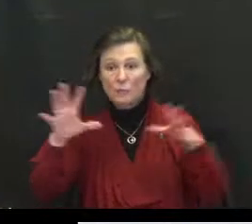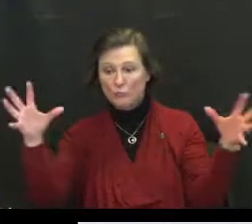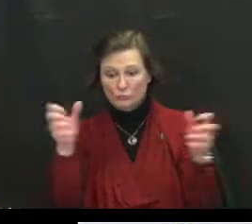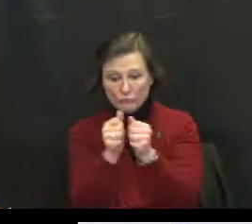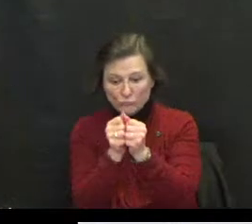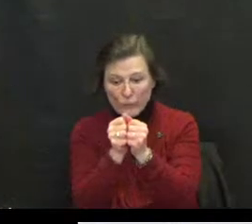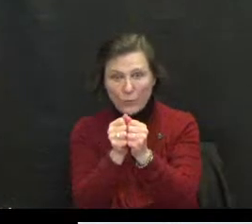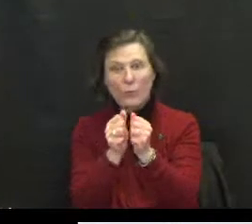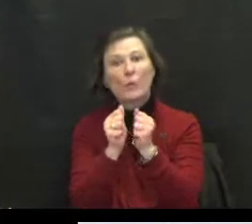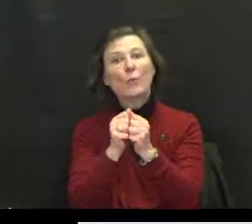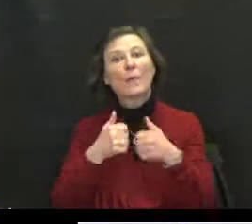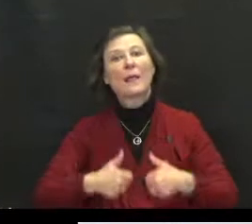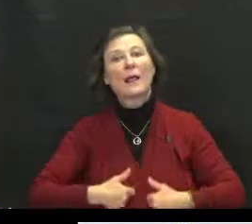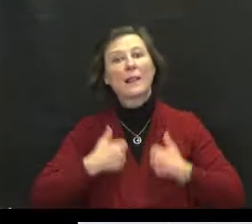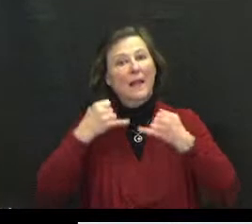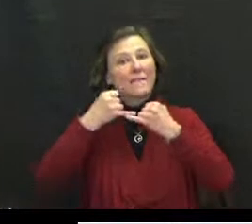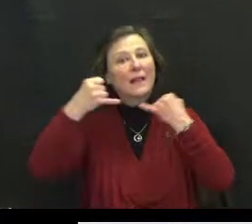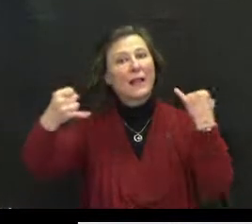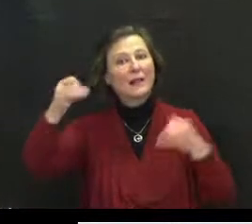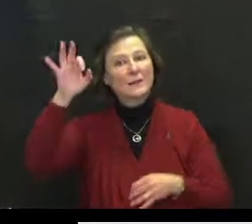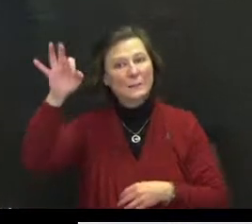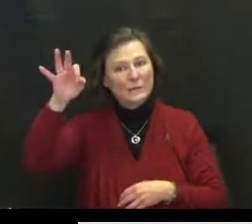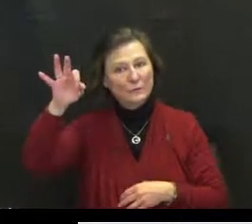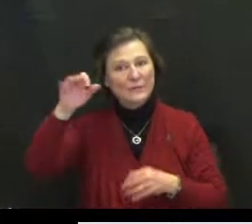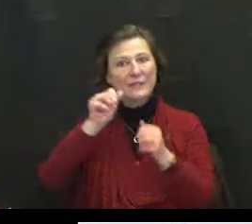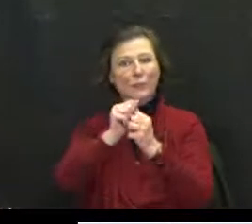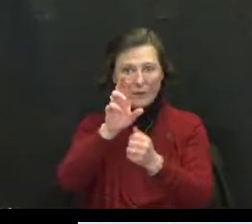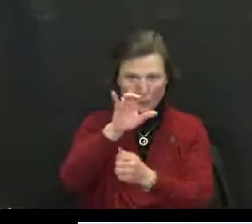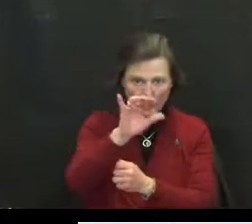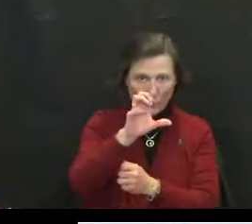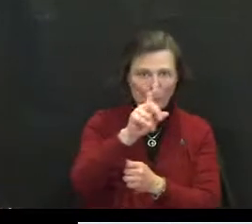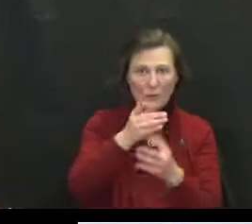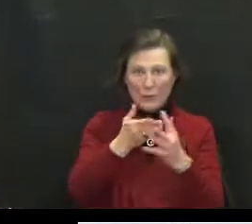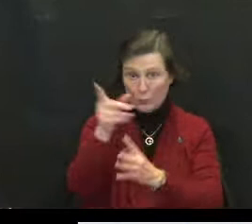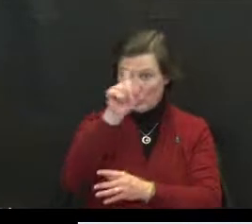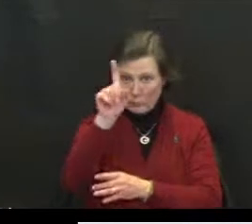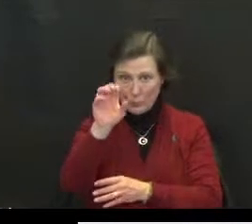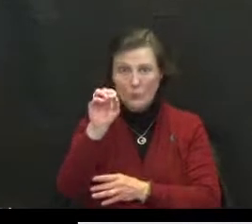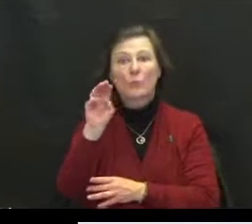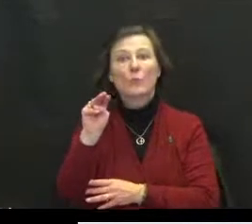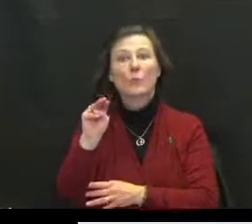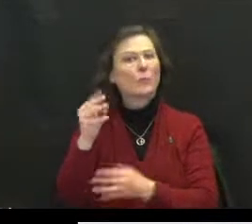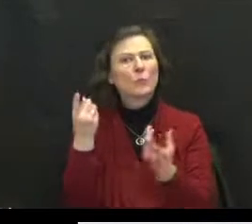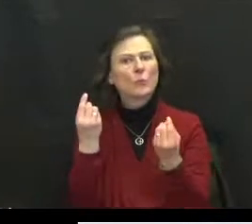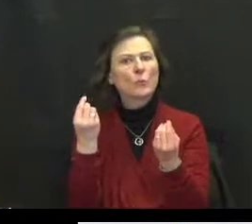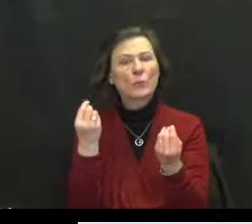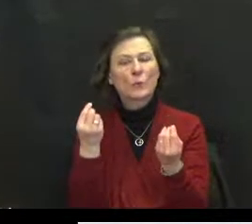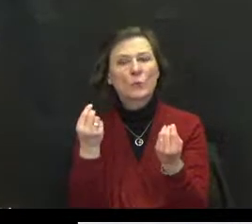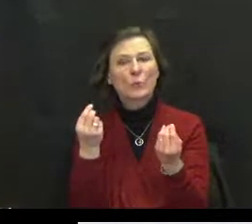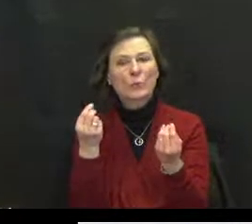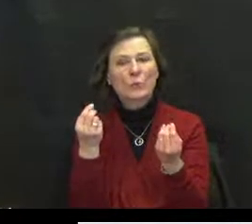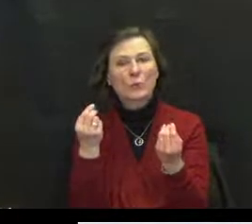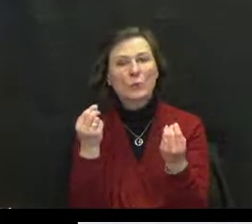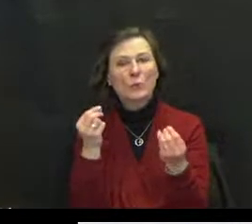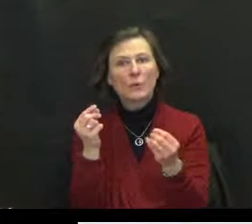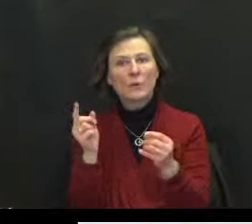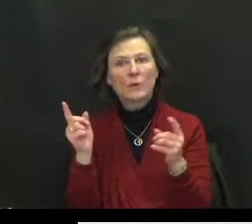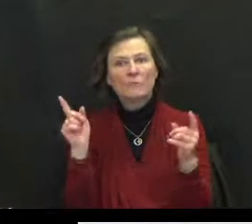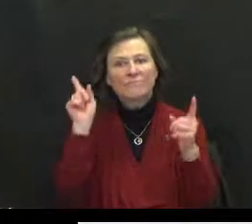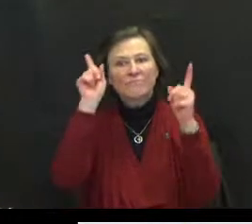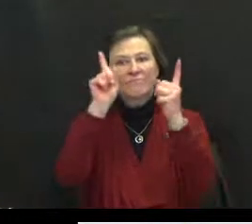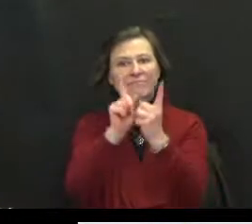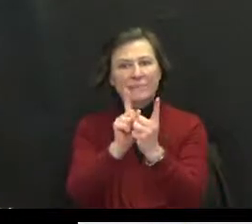with the Lifelines Lay Ministry and Rick via Zoom to go over and get support